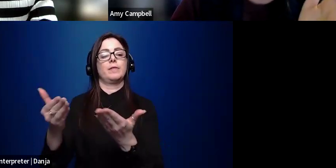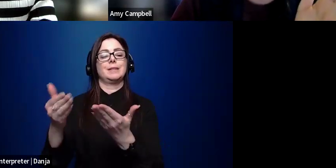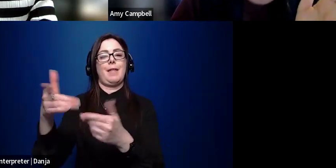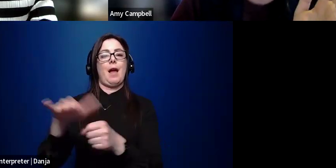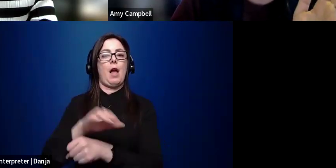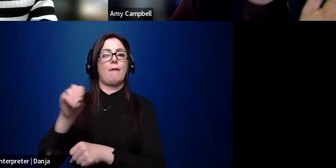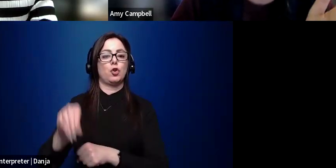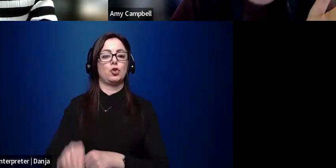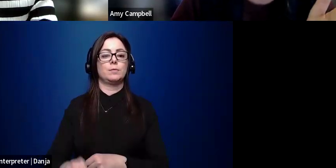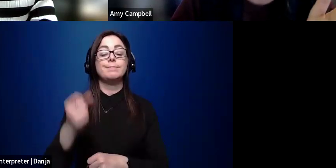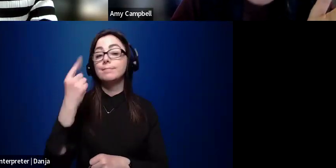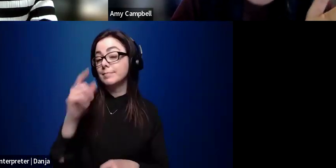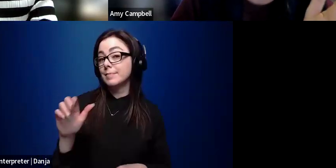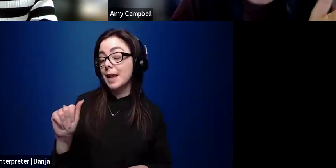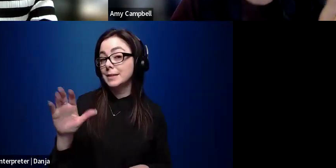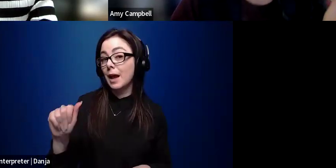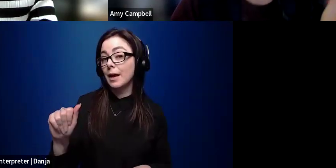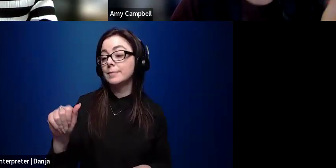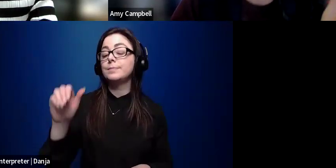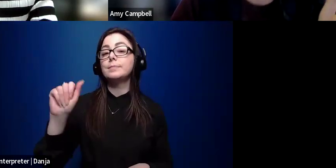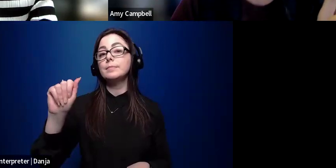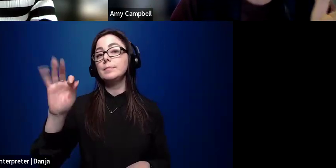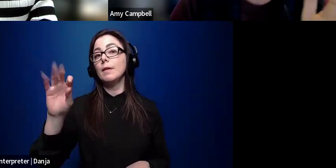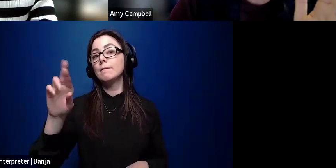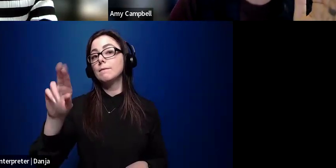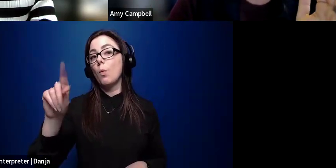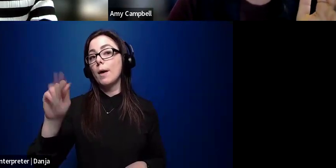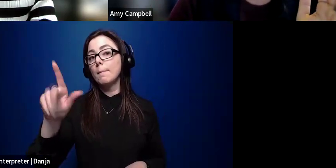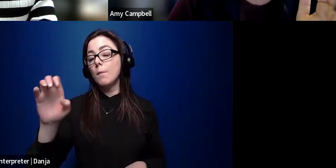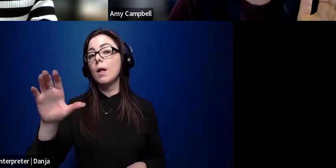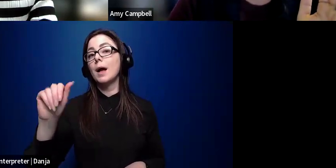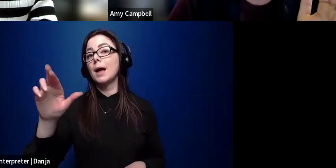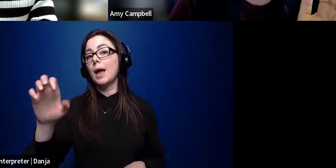that ACA is the Affordable Care Act. Some people call it Obamacare.